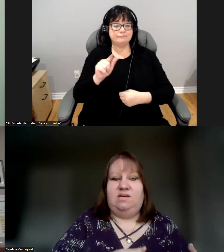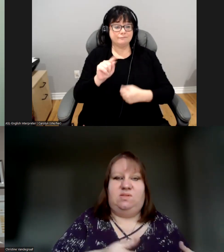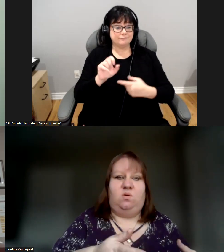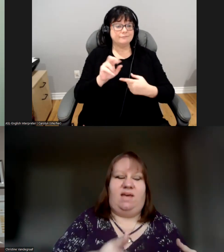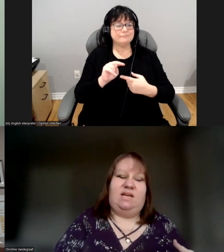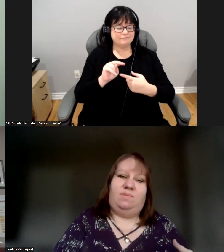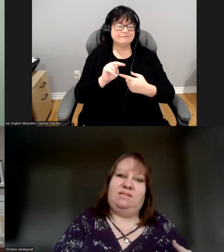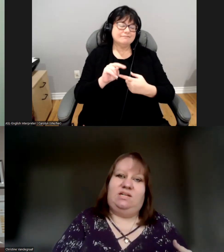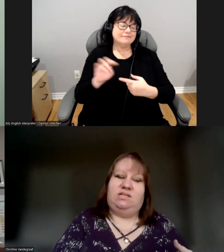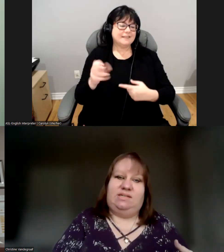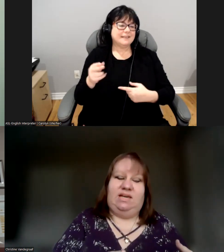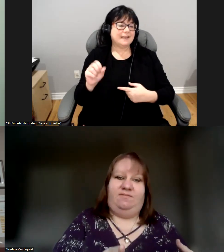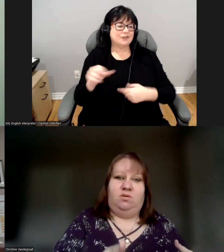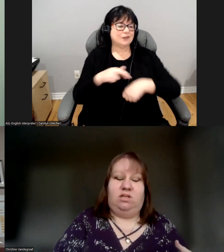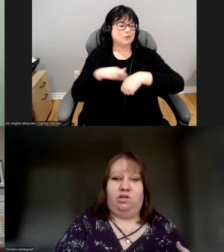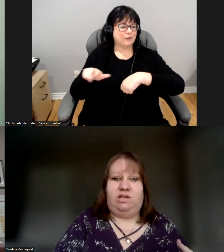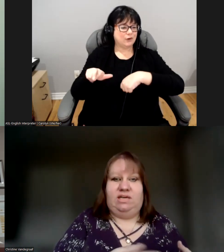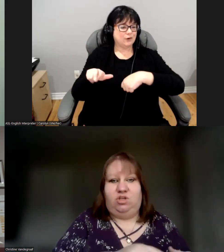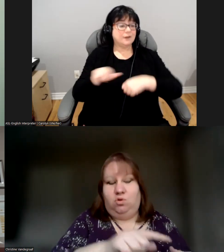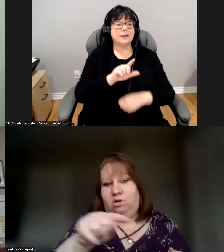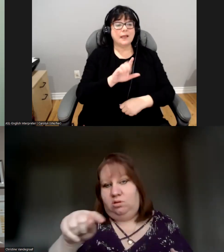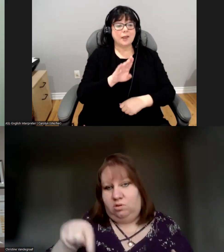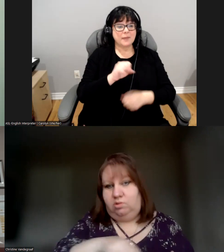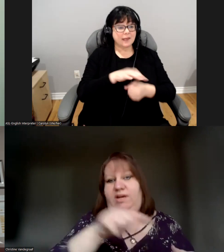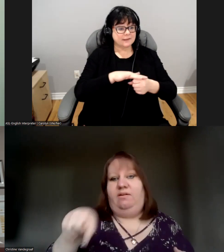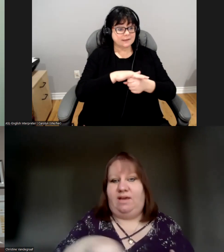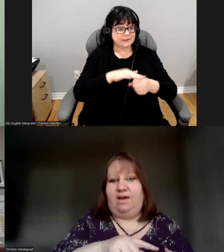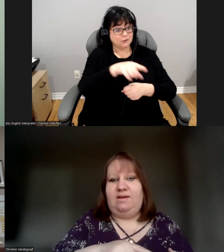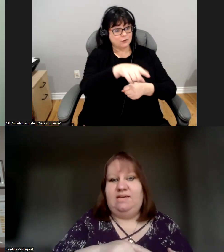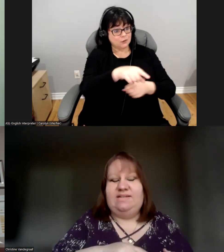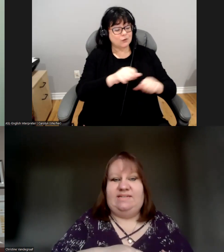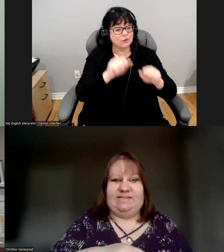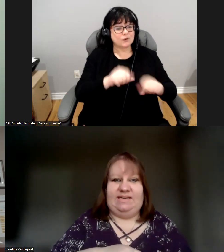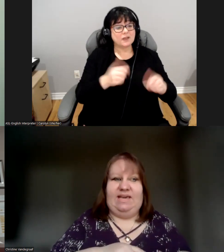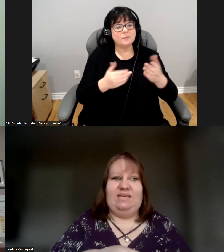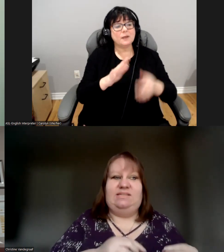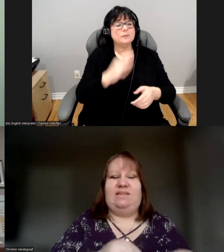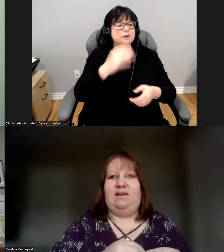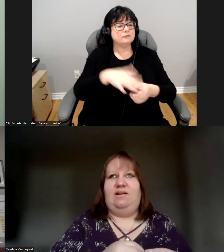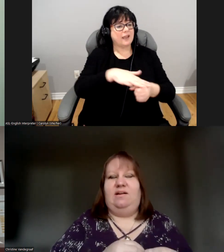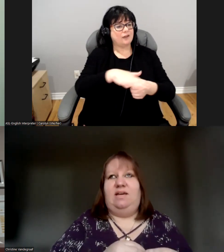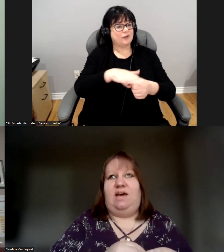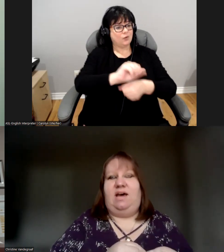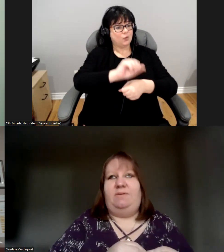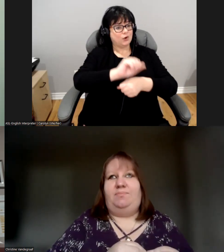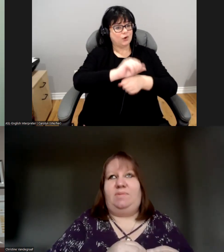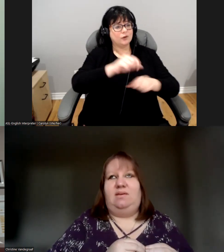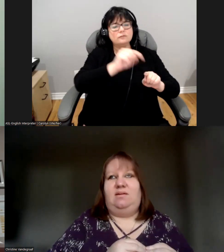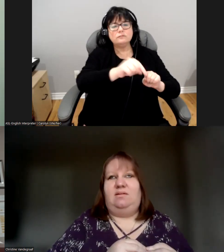services. So as an LBS agency, if you could look in your local area to see, is there